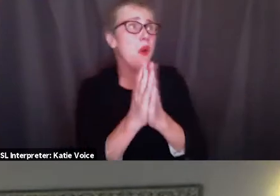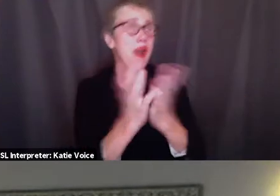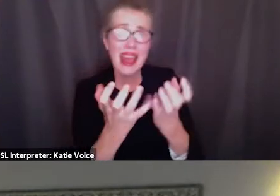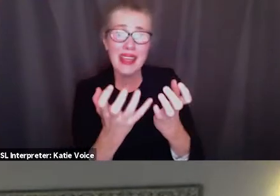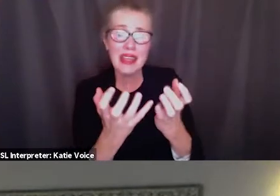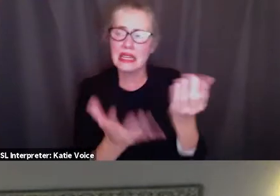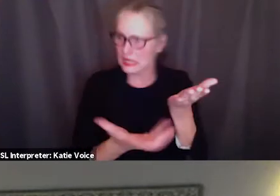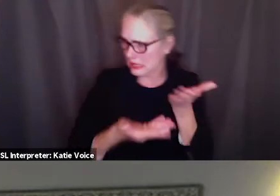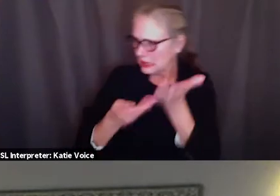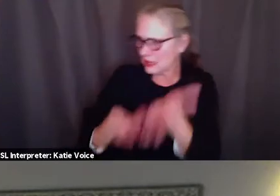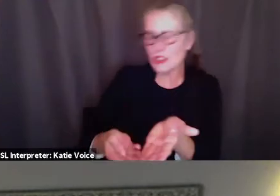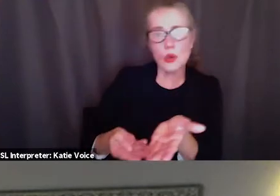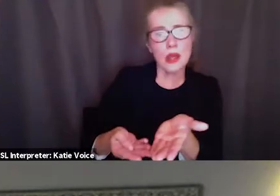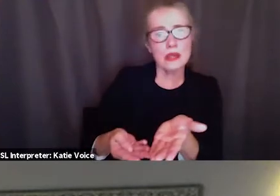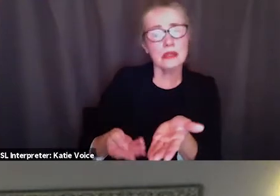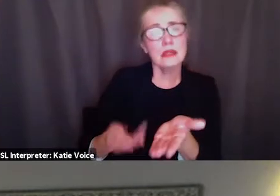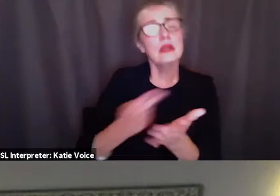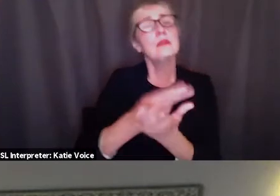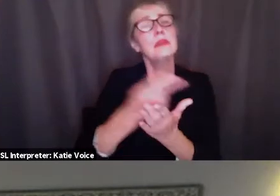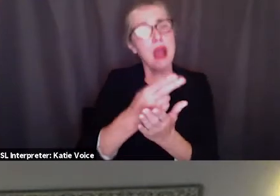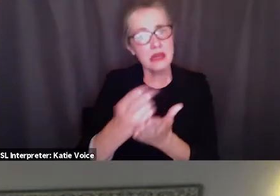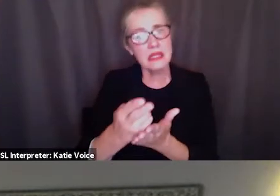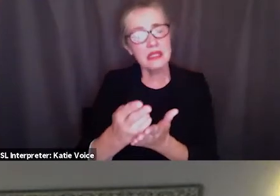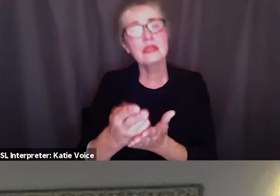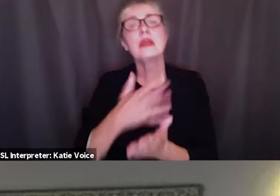forth. Thank you.